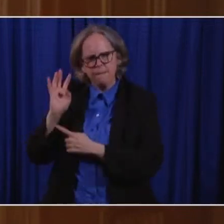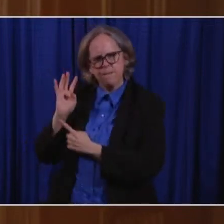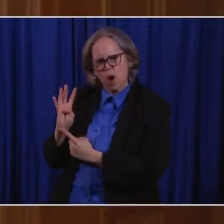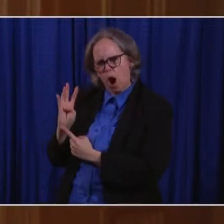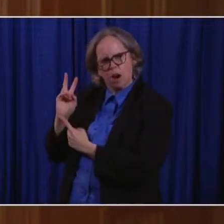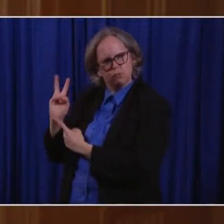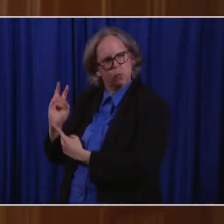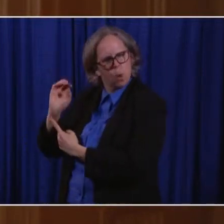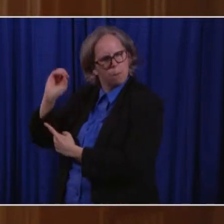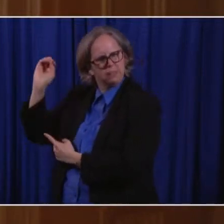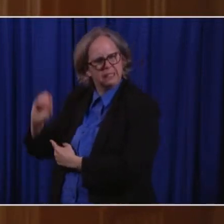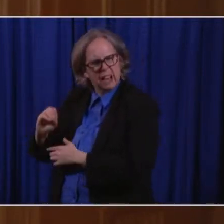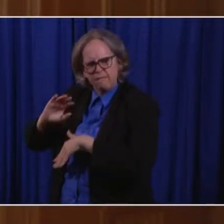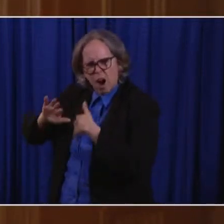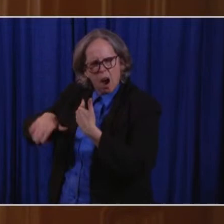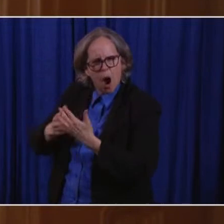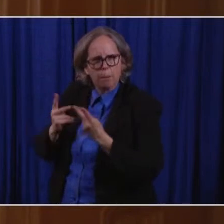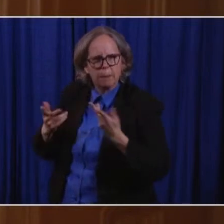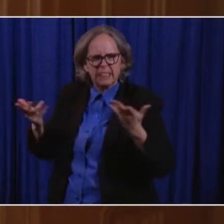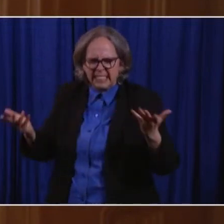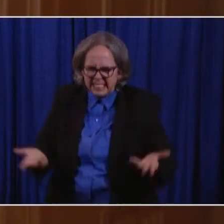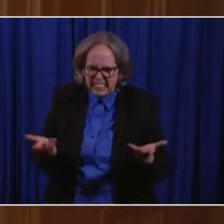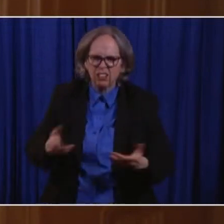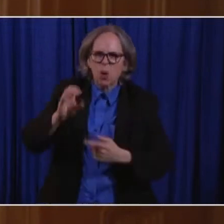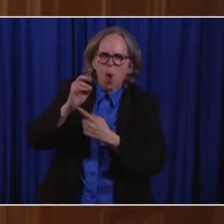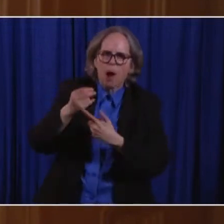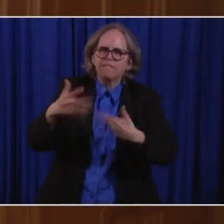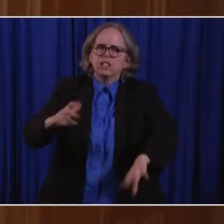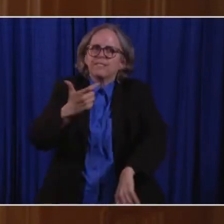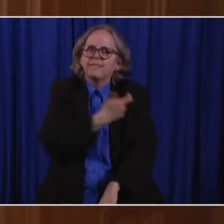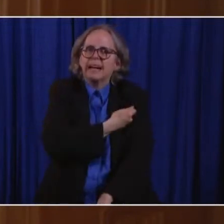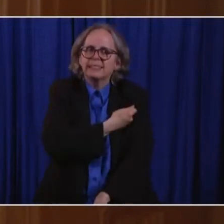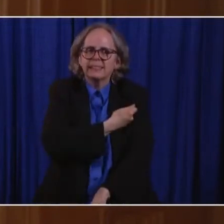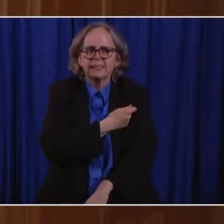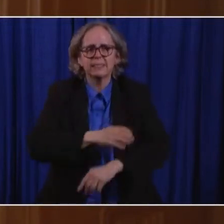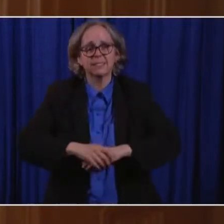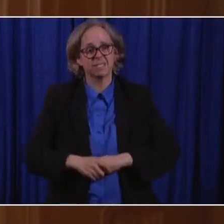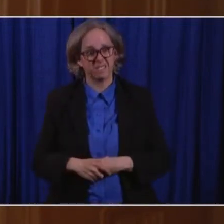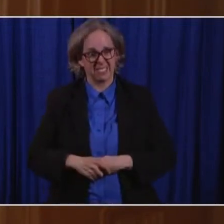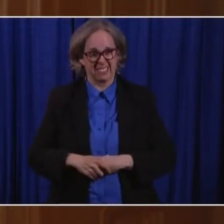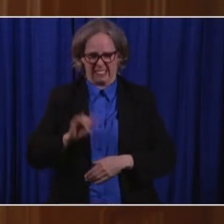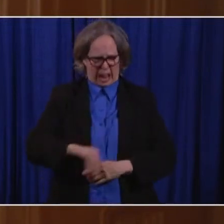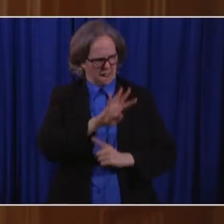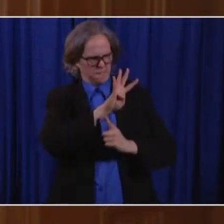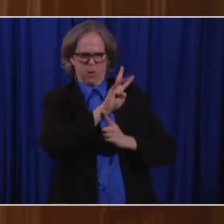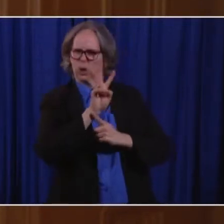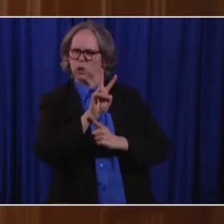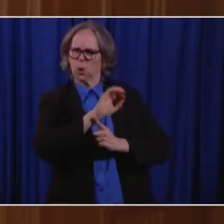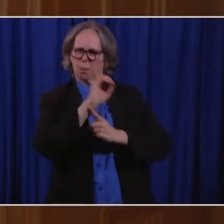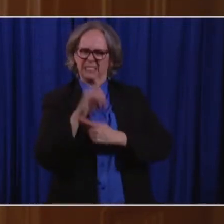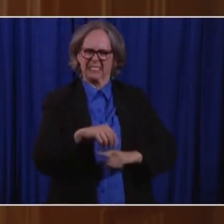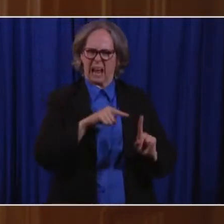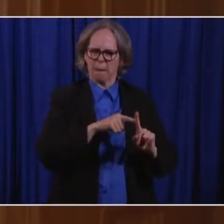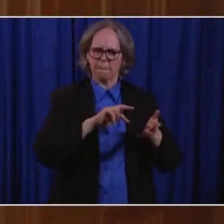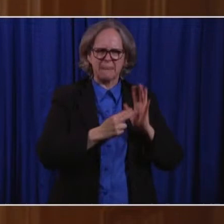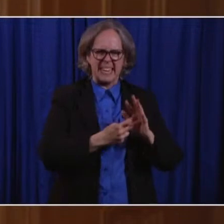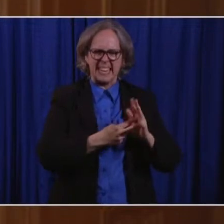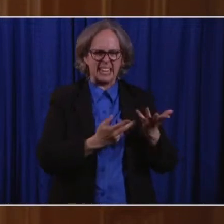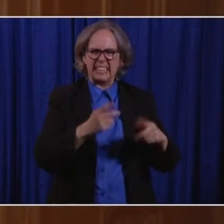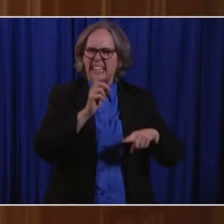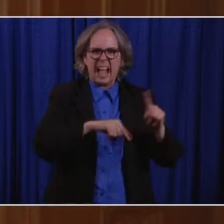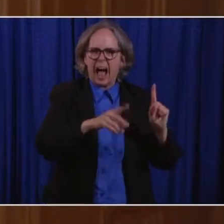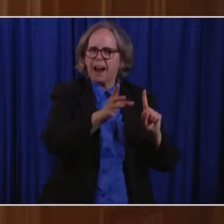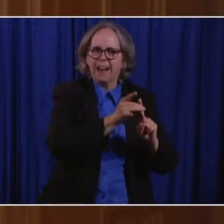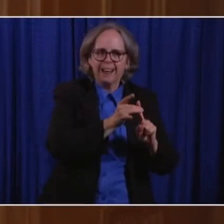now been vaccinated, and those individuals who are vaccinated can no longer get the virus and can